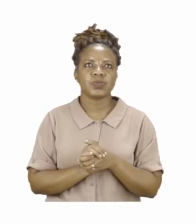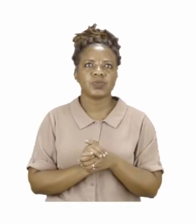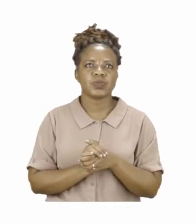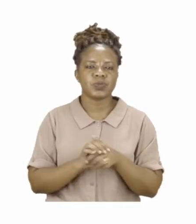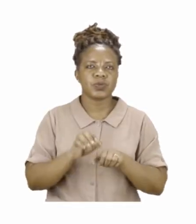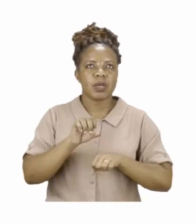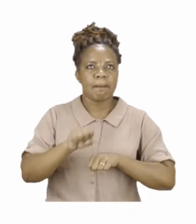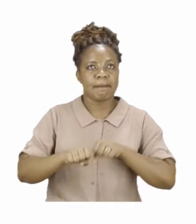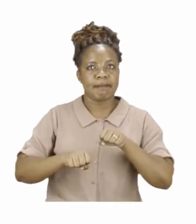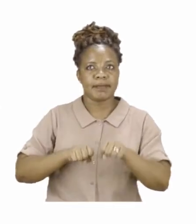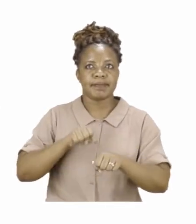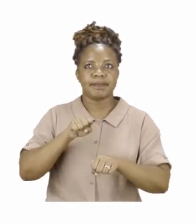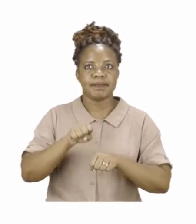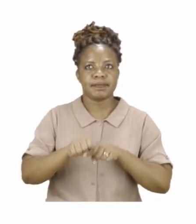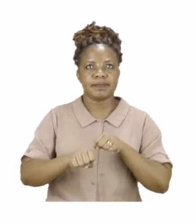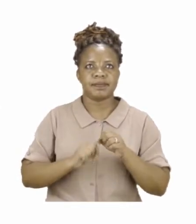bicycle,